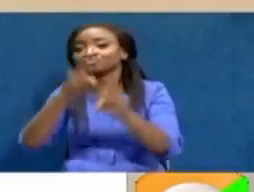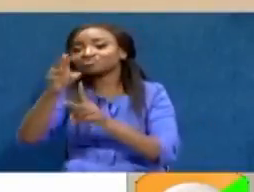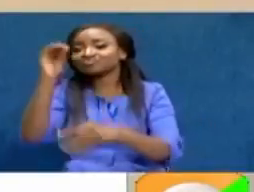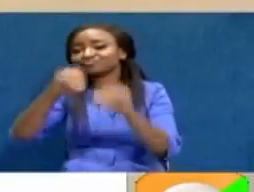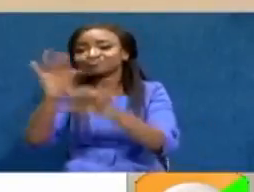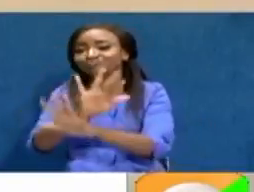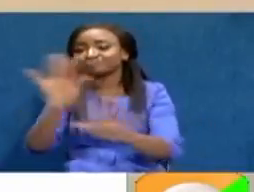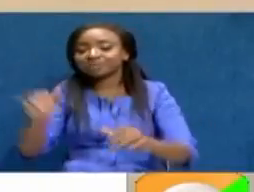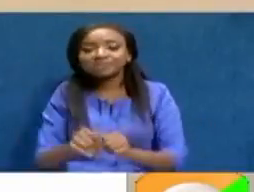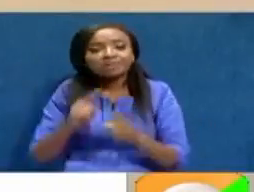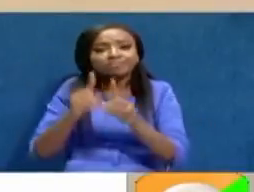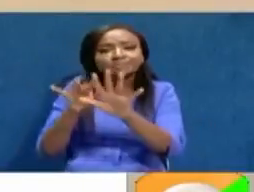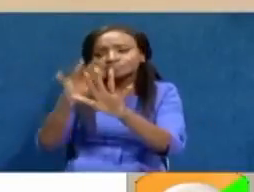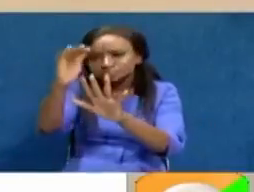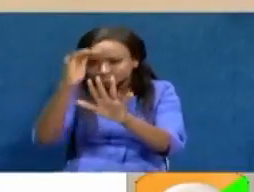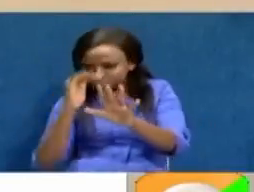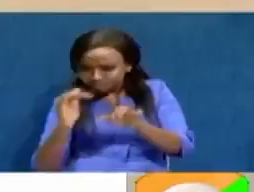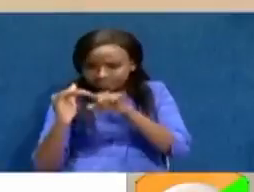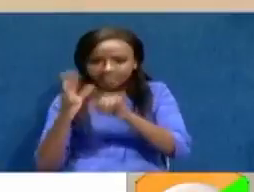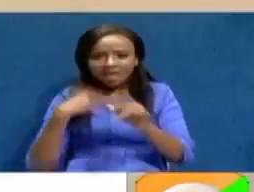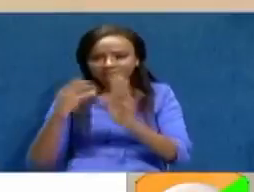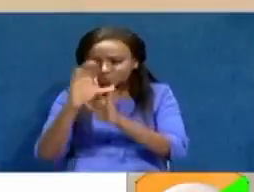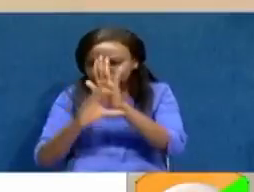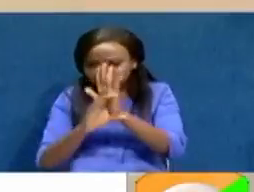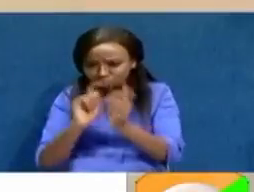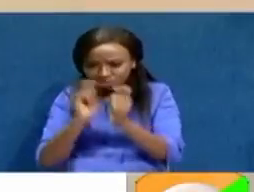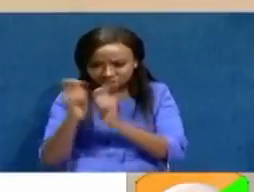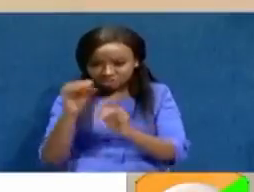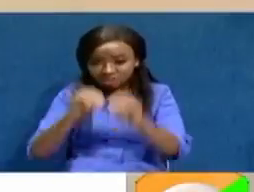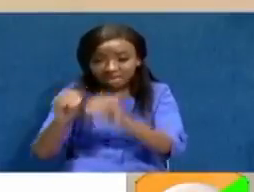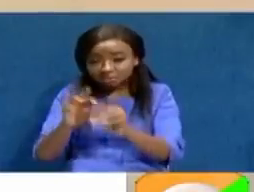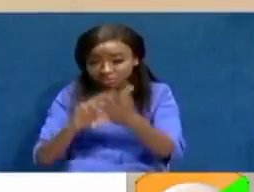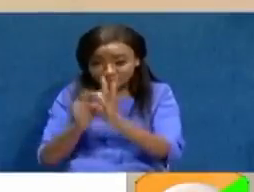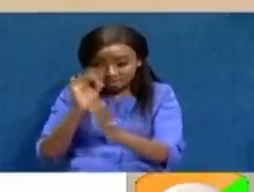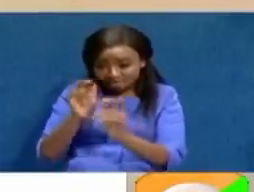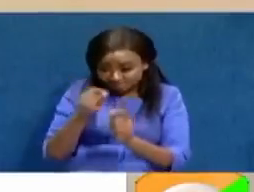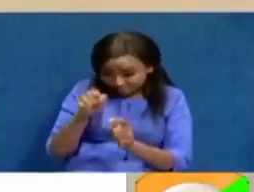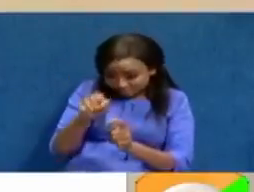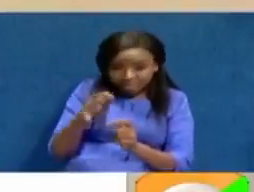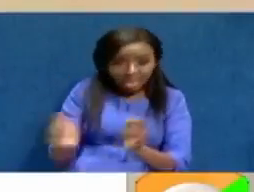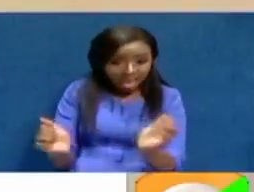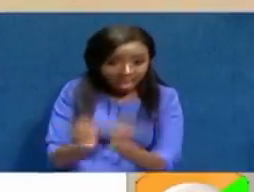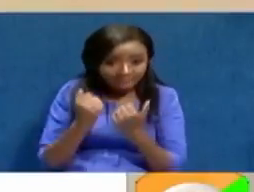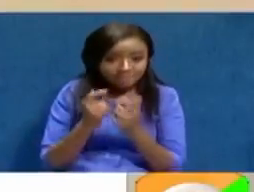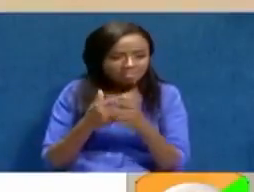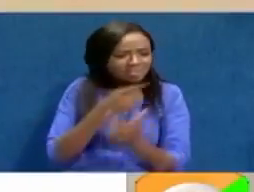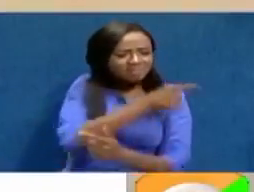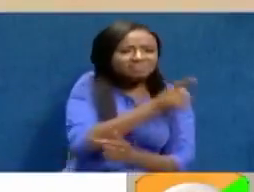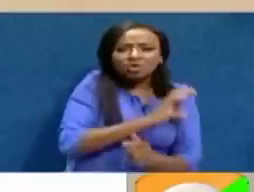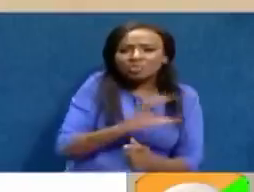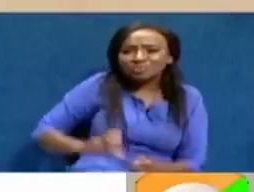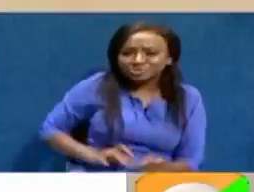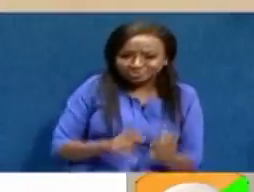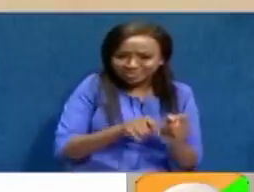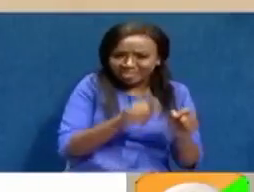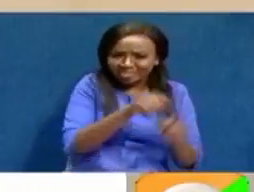election. But what about the referendum itself? Will the country go for a referendum with a clearly flawed commission?